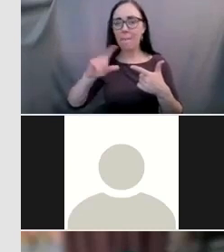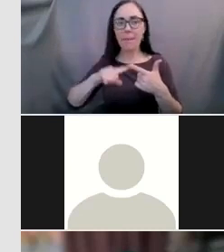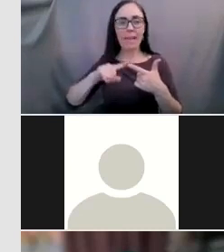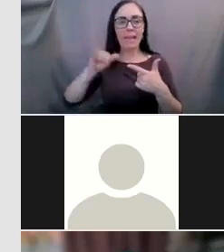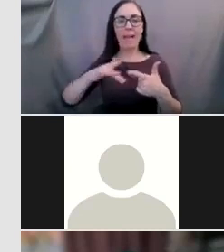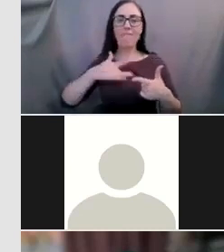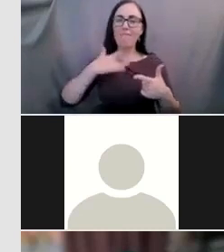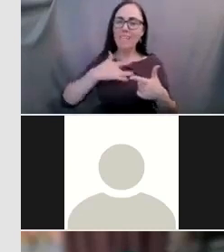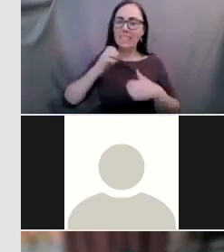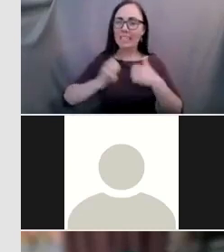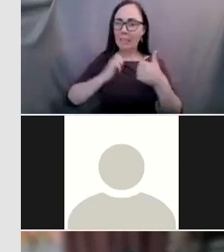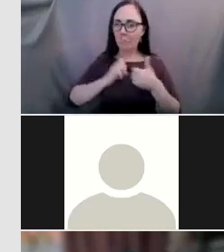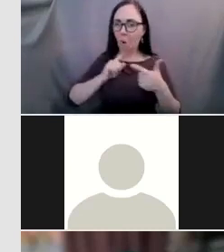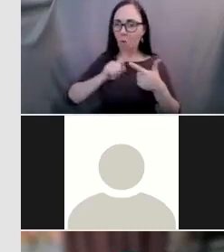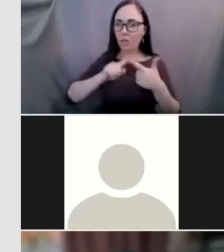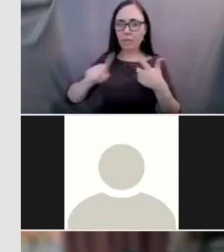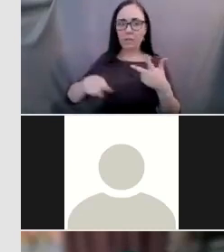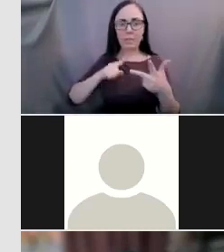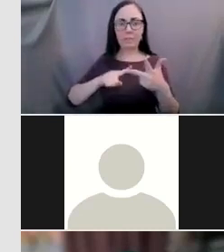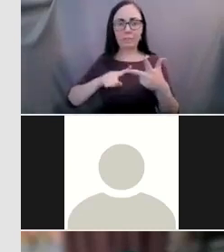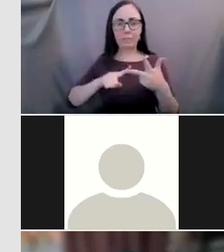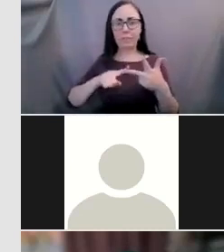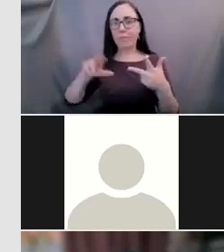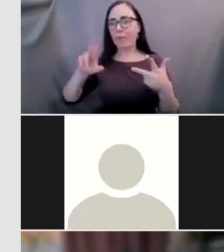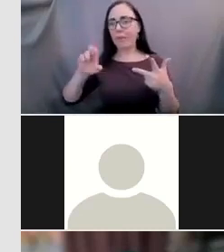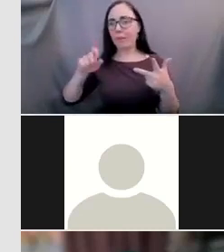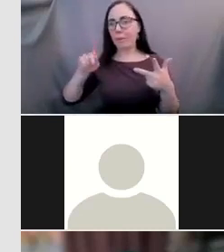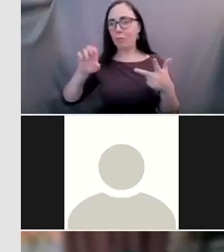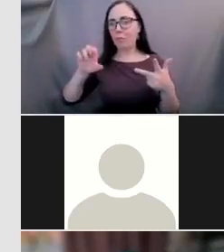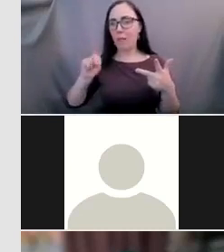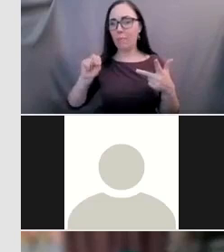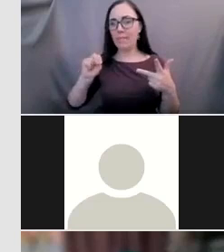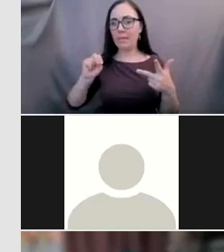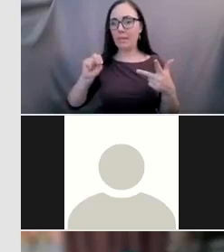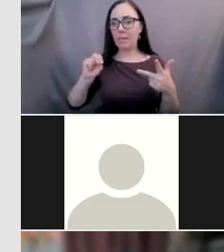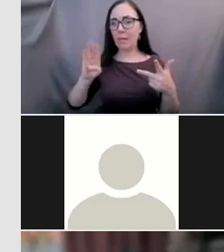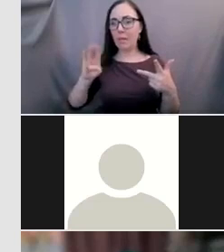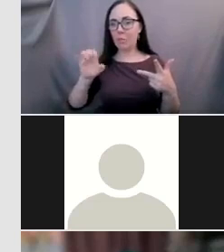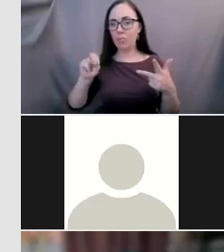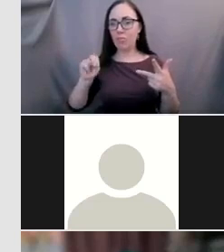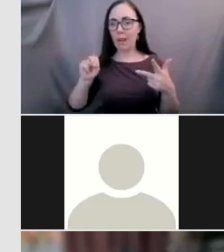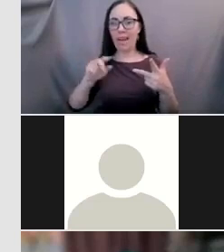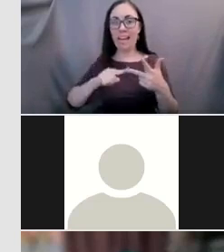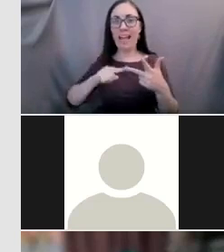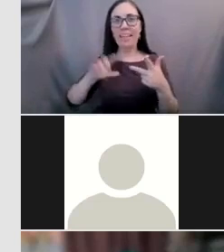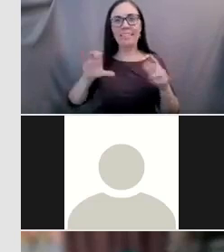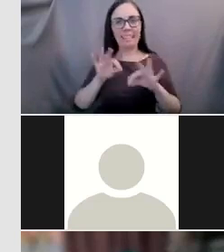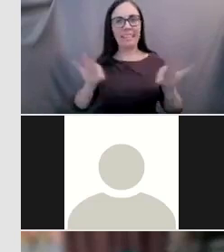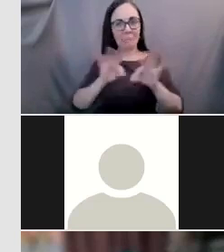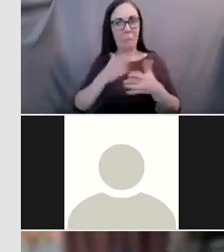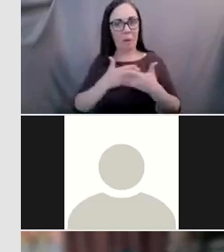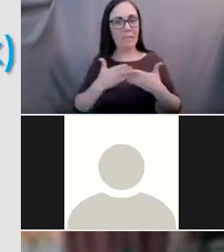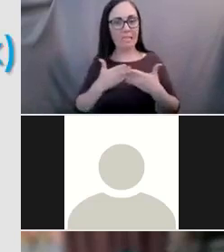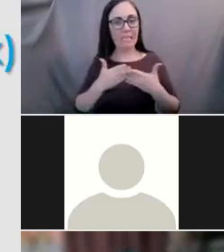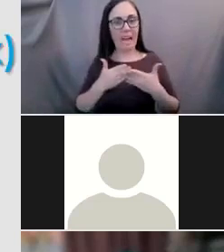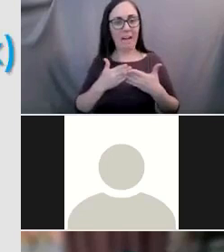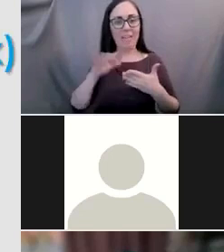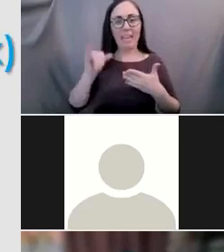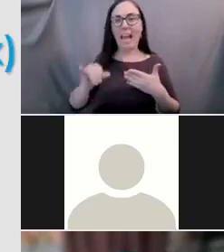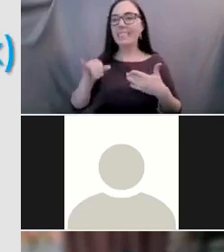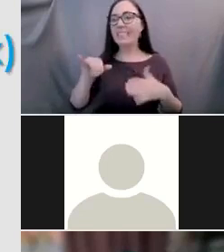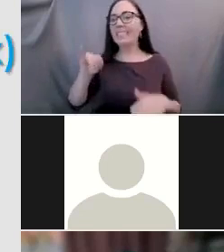brain. This is the part that does the important stuff, instinctual or dinosaur brain. So in